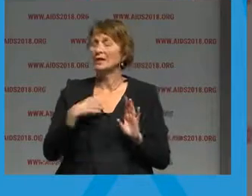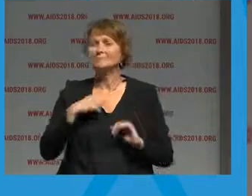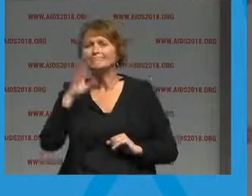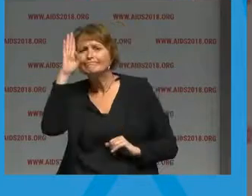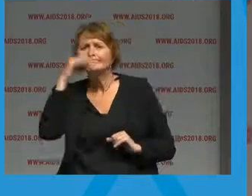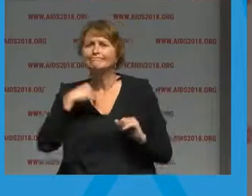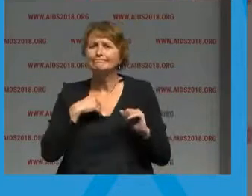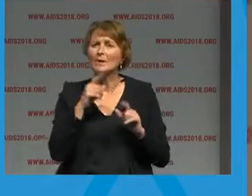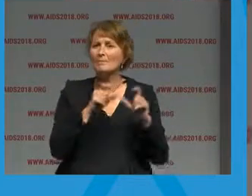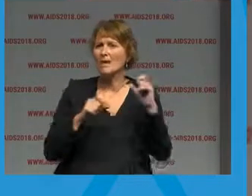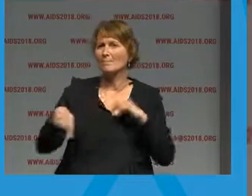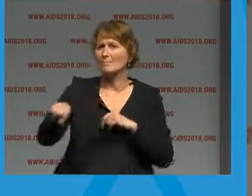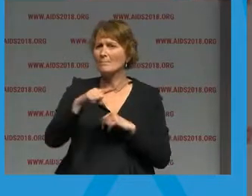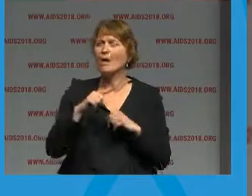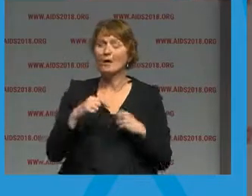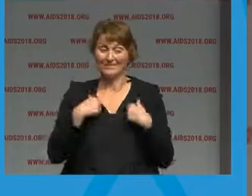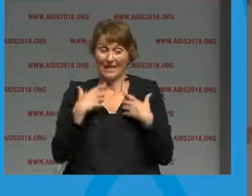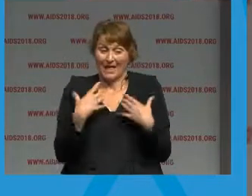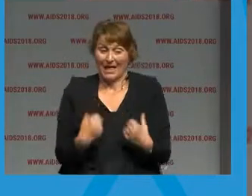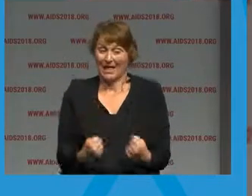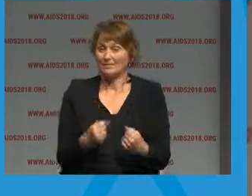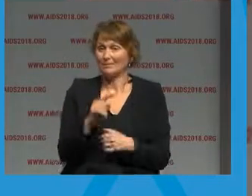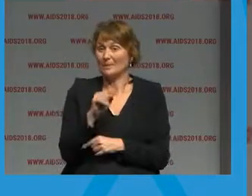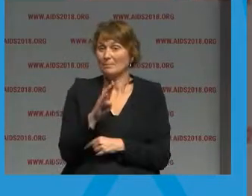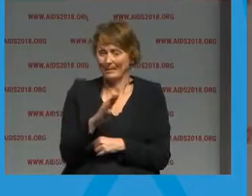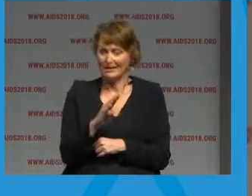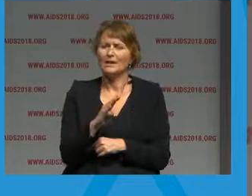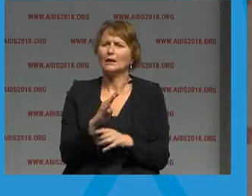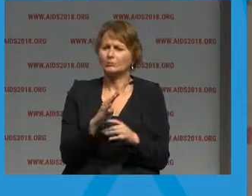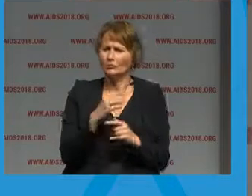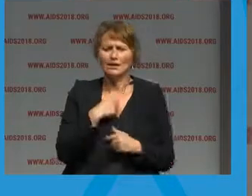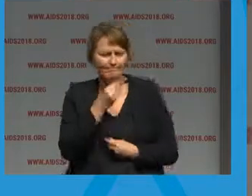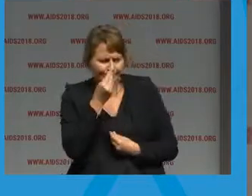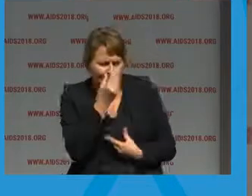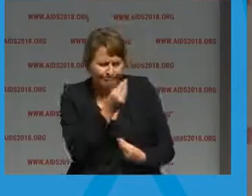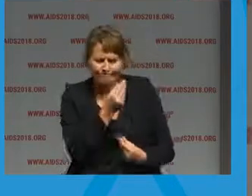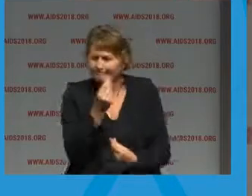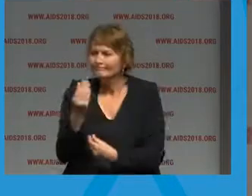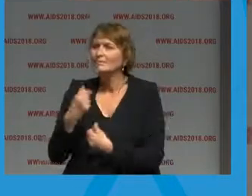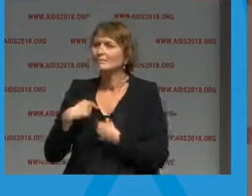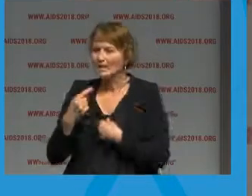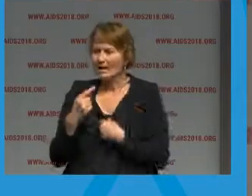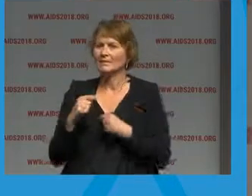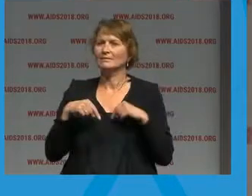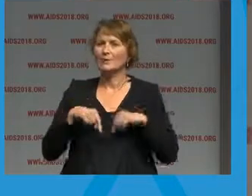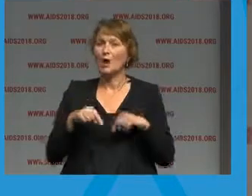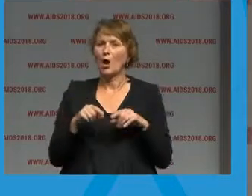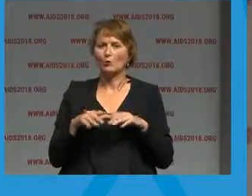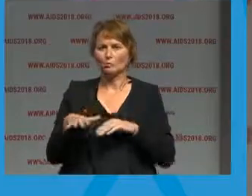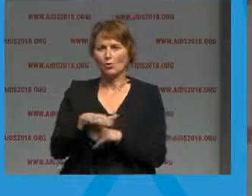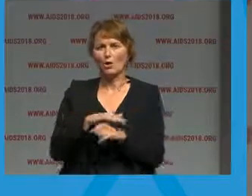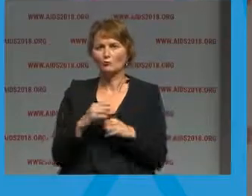and populations burdened by tuberculosis in her country, and has moved into global advocacy.